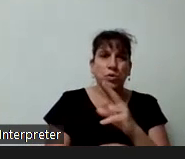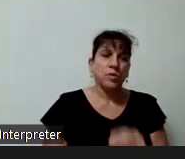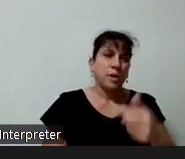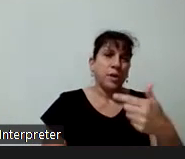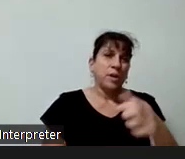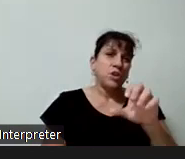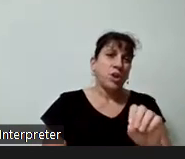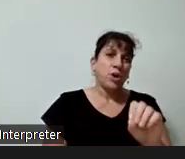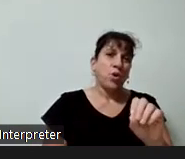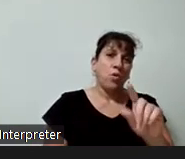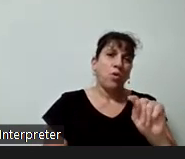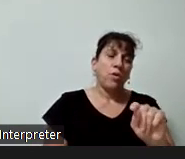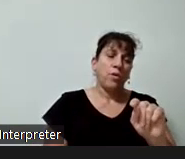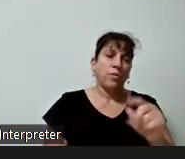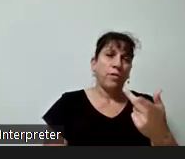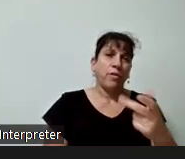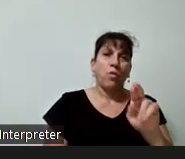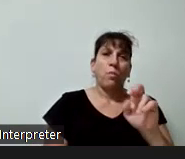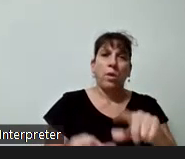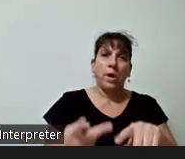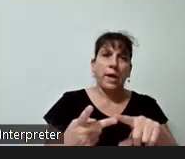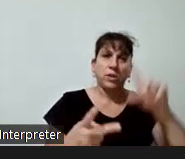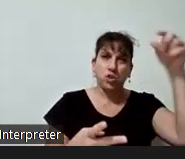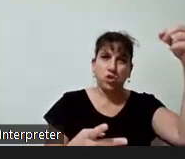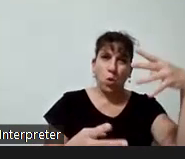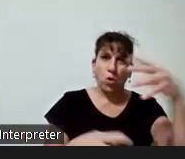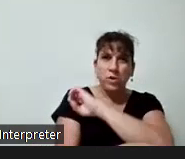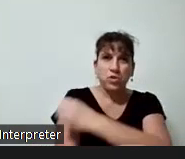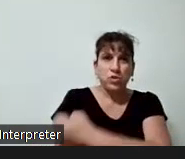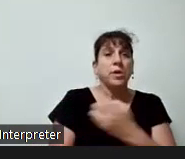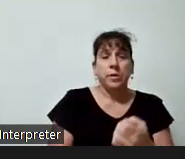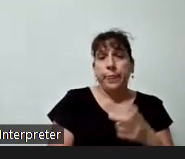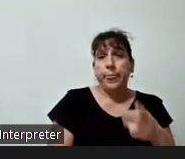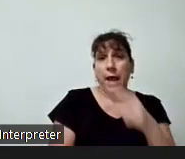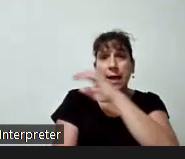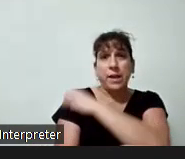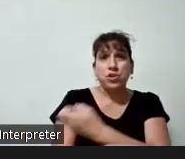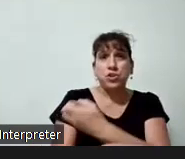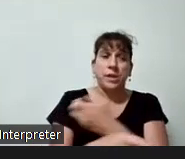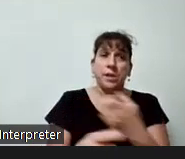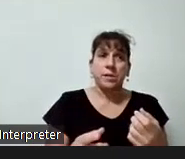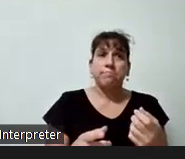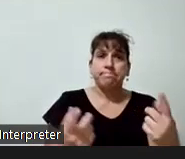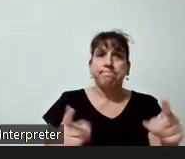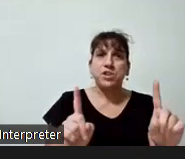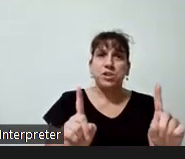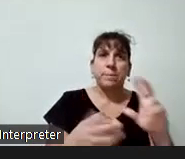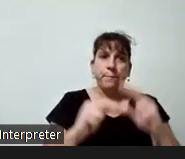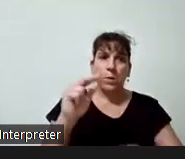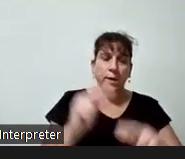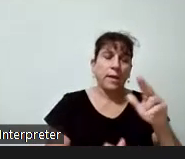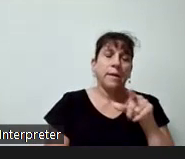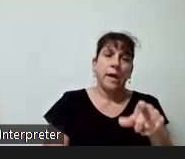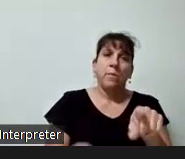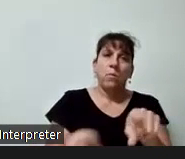and solar energy, and which will make it a highly energy efficient building. And it will